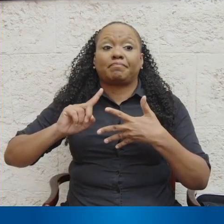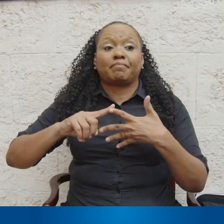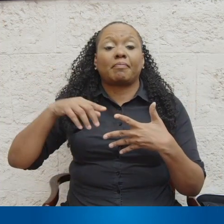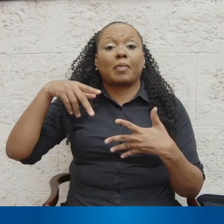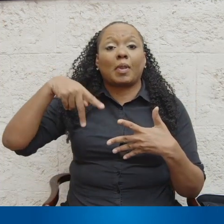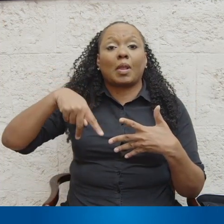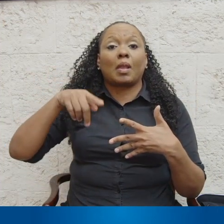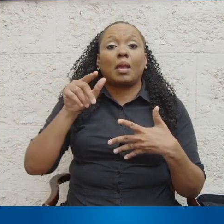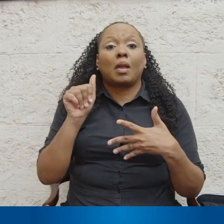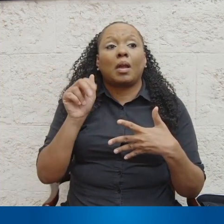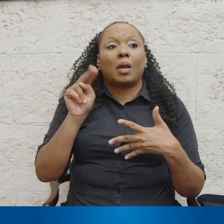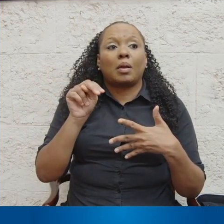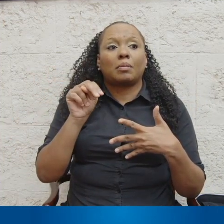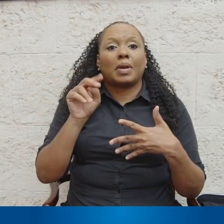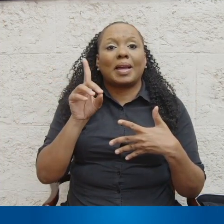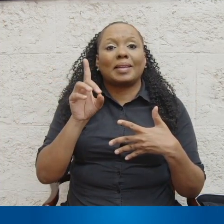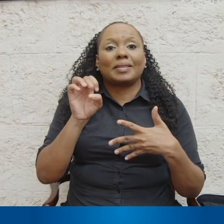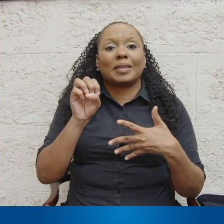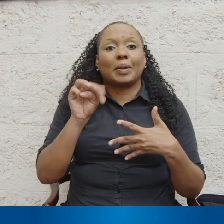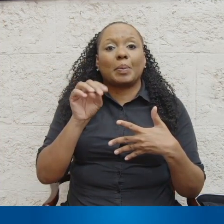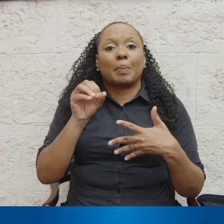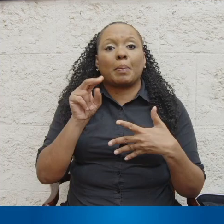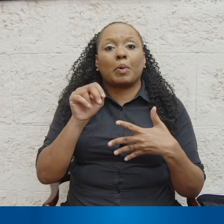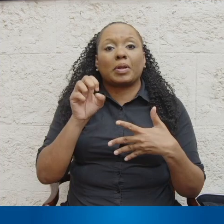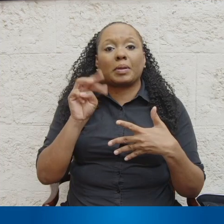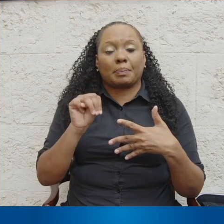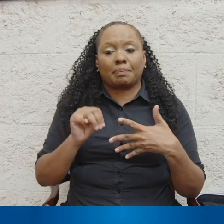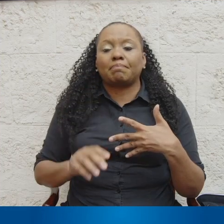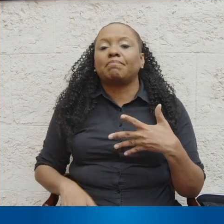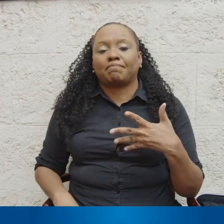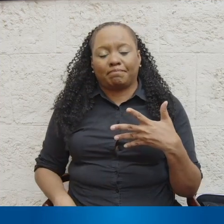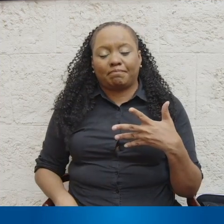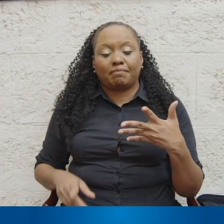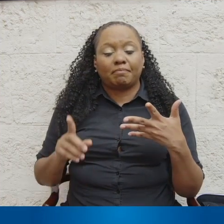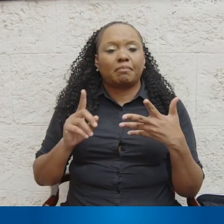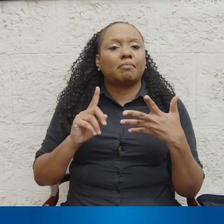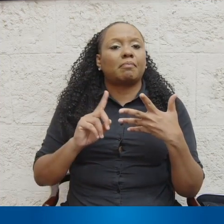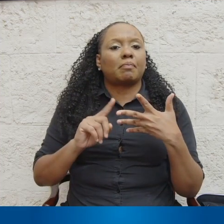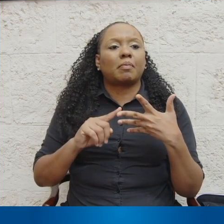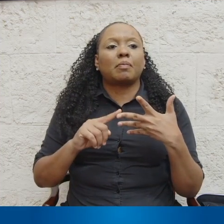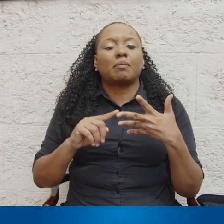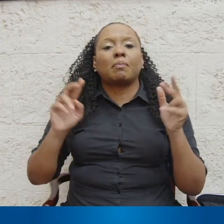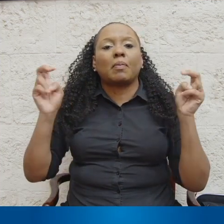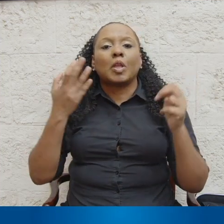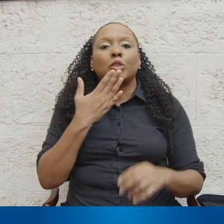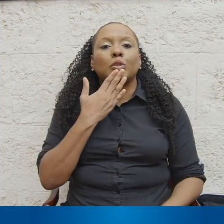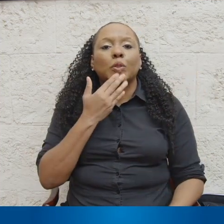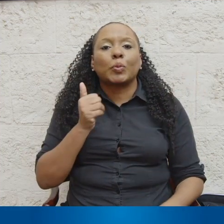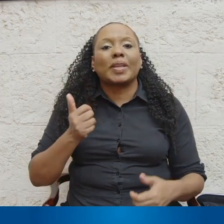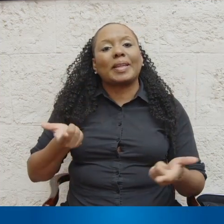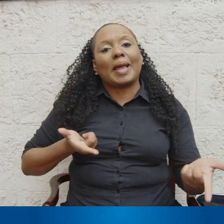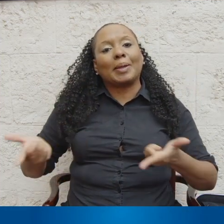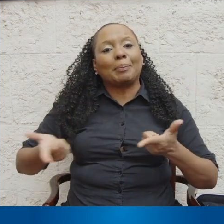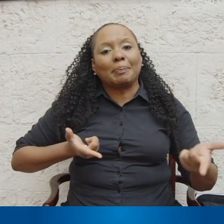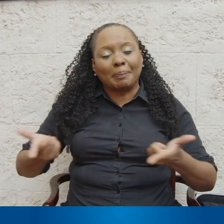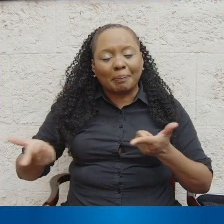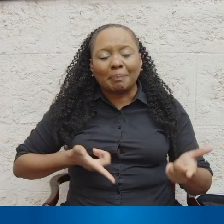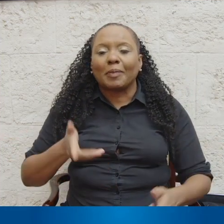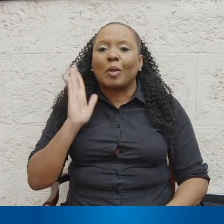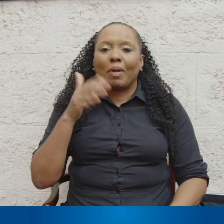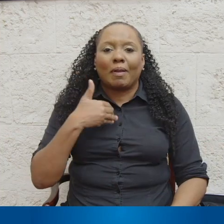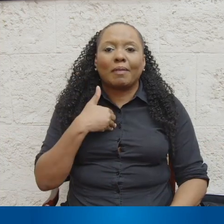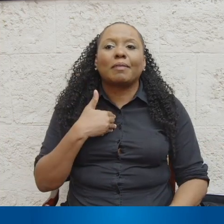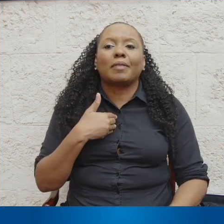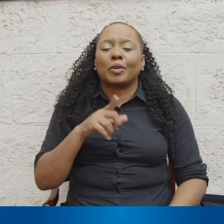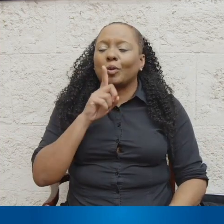that will return. We will not have the cavalcades, but we will keep the sweet lines again, which was one of the features we had